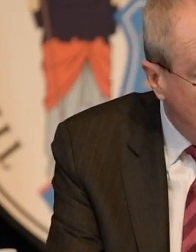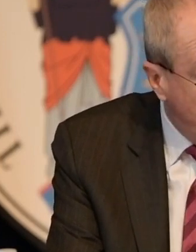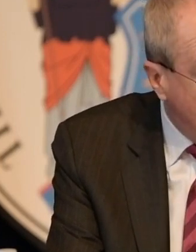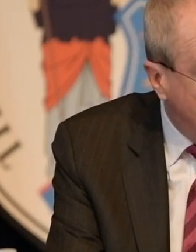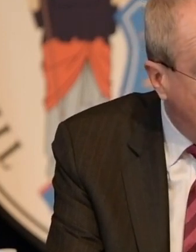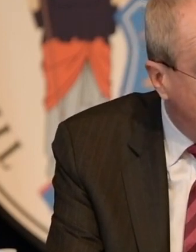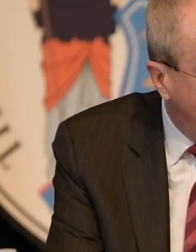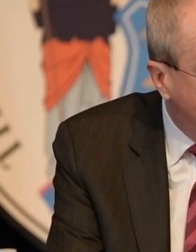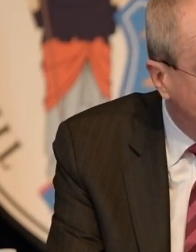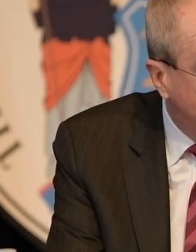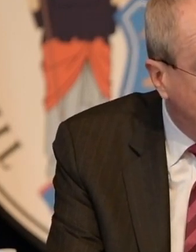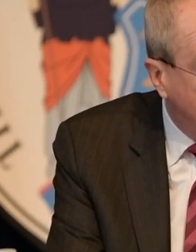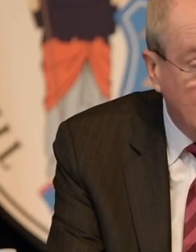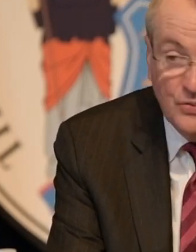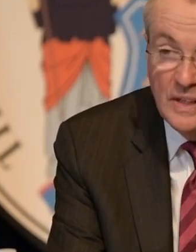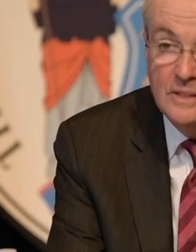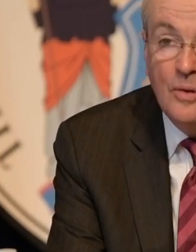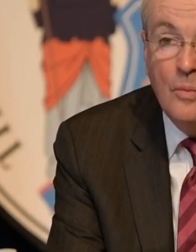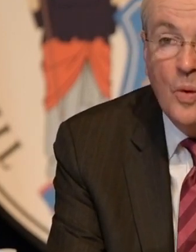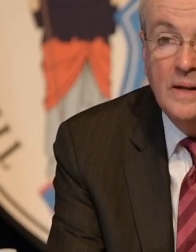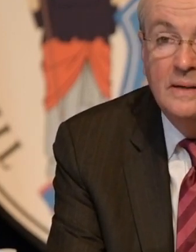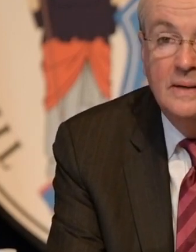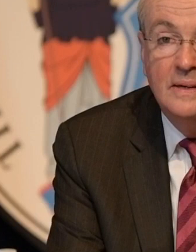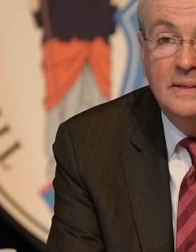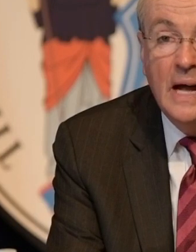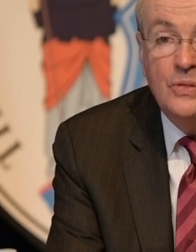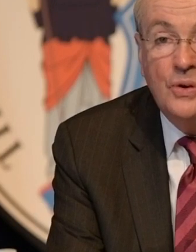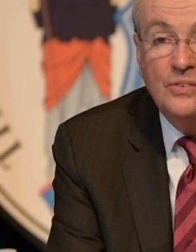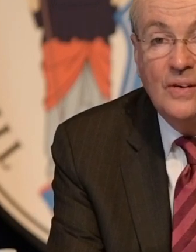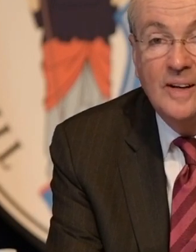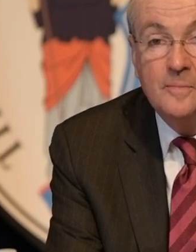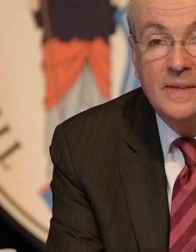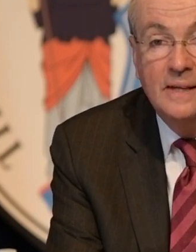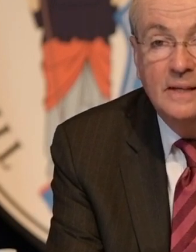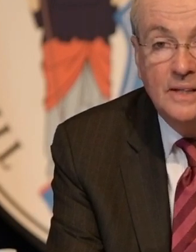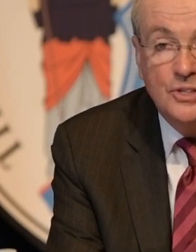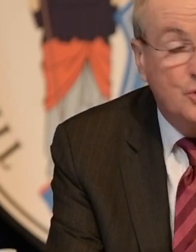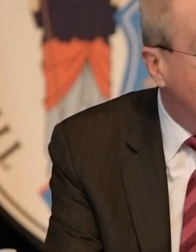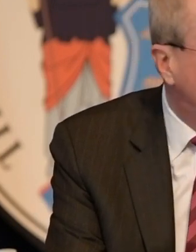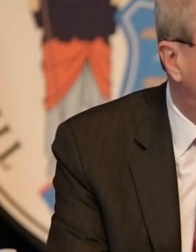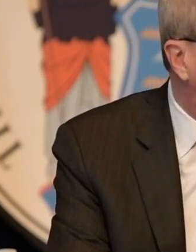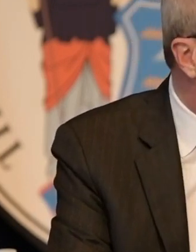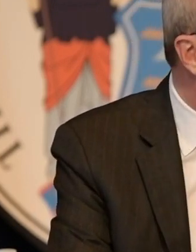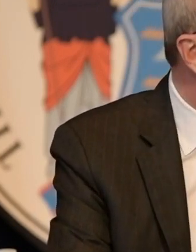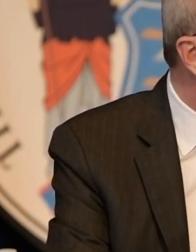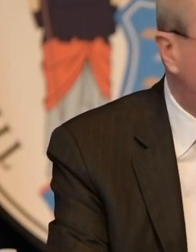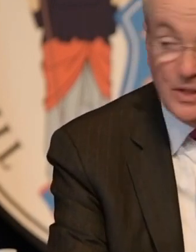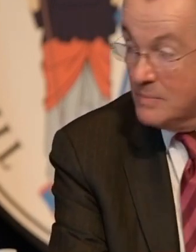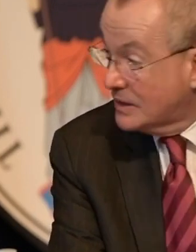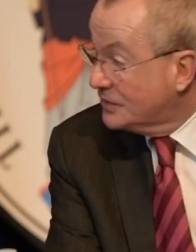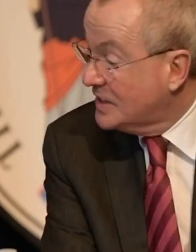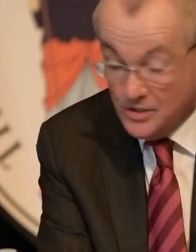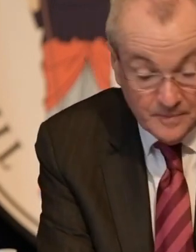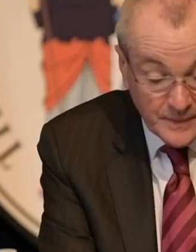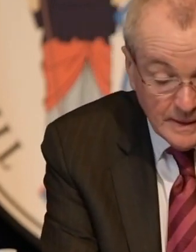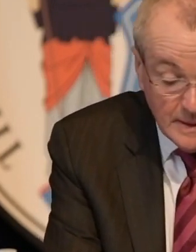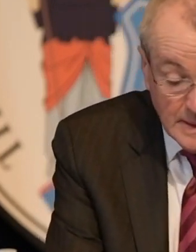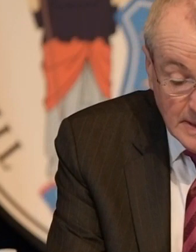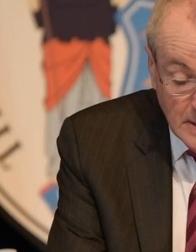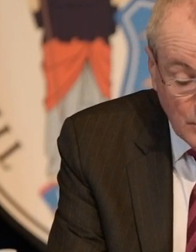Judy, Pat, and I, among others, will be in Atlantic City tomorrow morning, 9:30, is that right? To tour the Atlantic City Field Medical